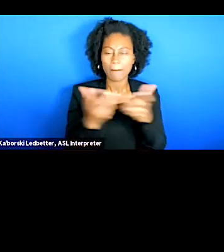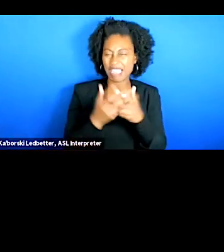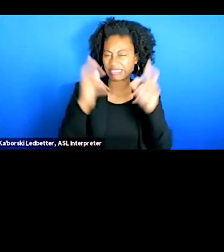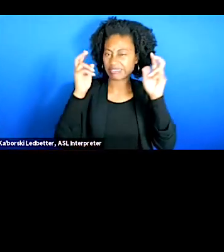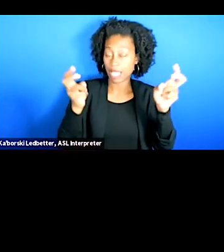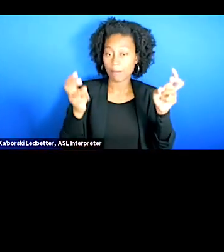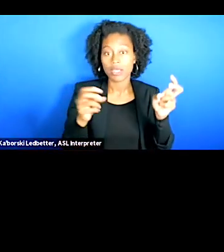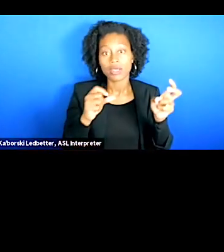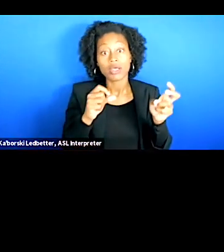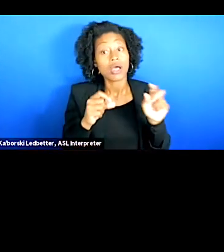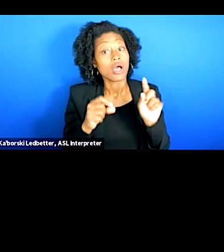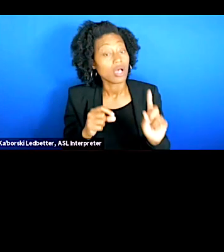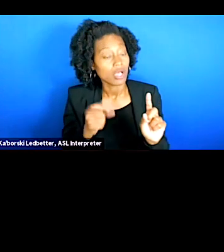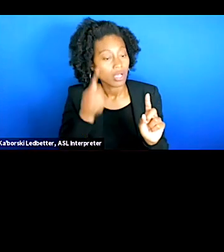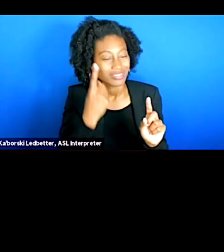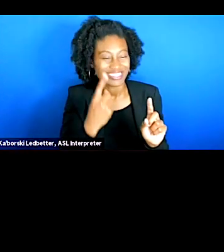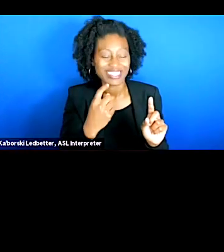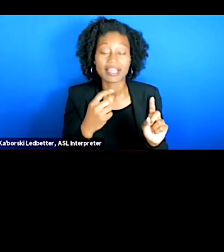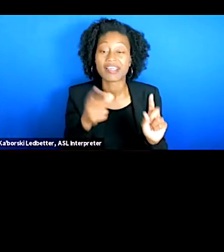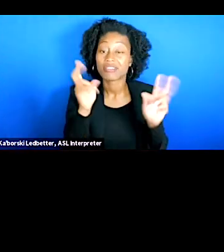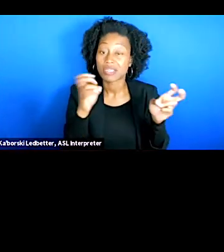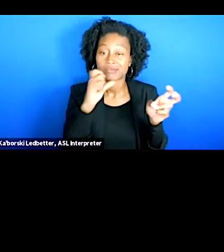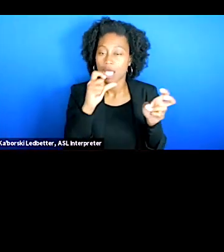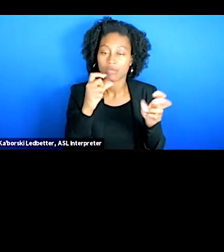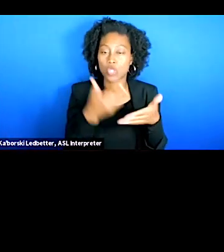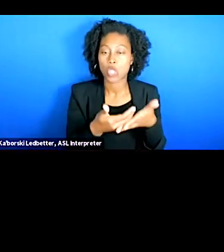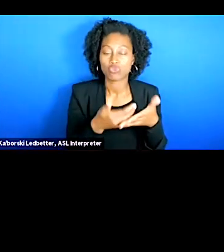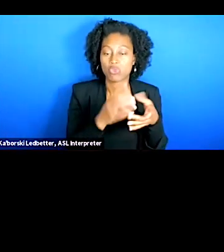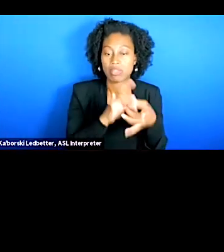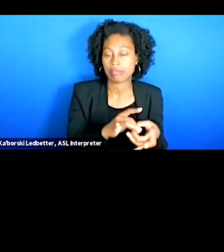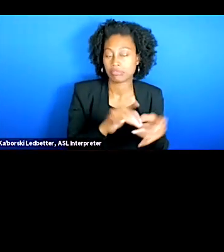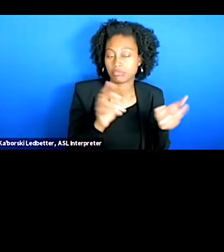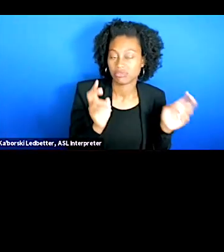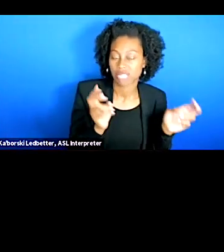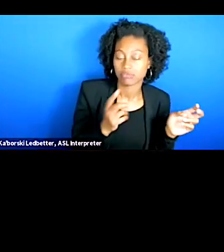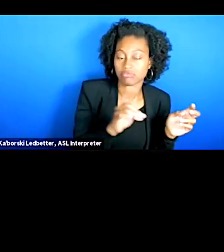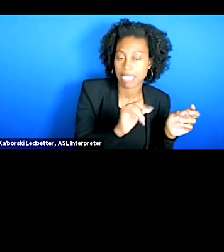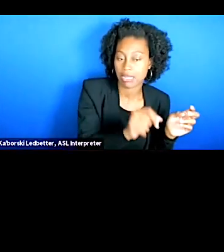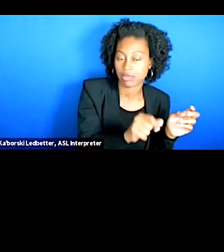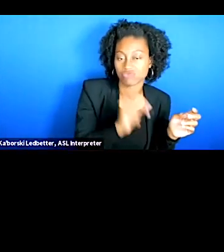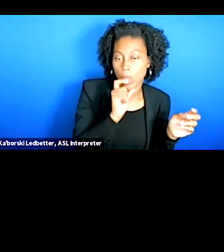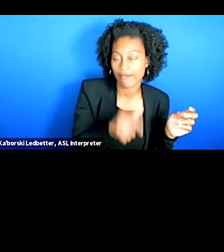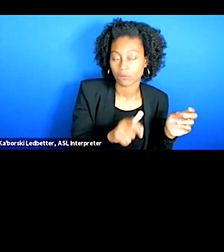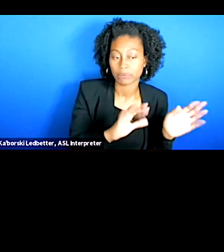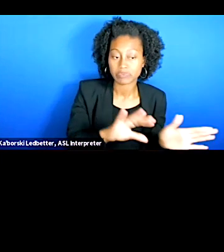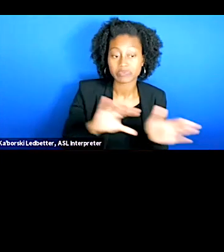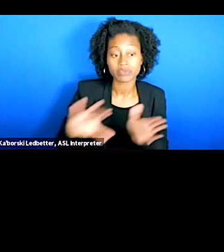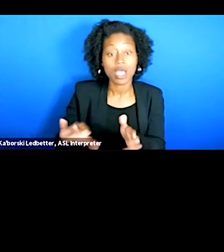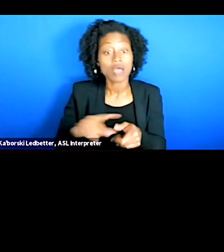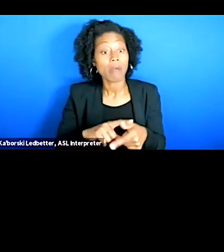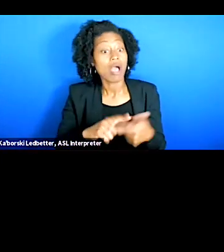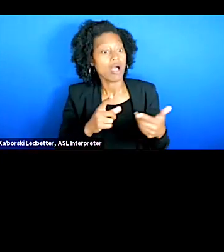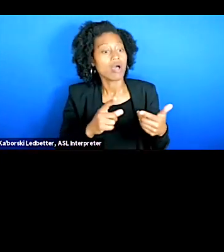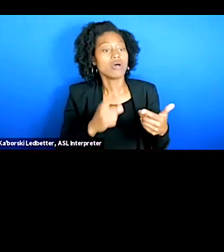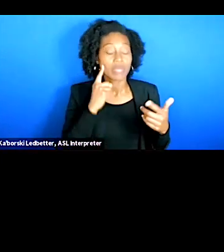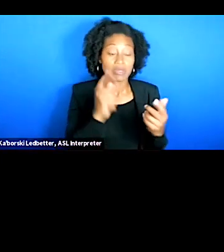general. Later in the process, these themes get translated into findings and discussion, getting more